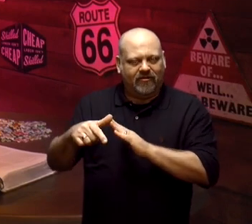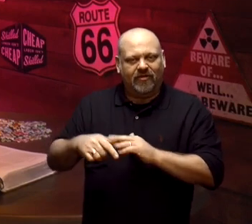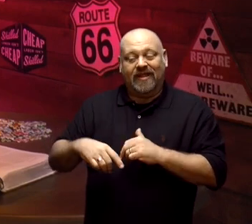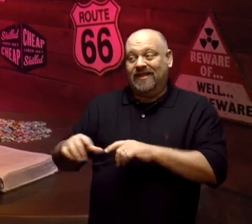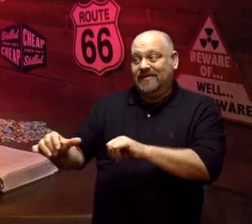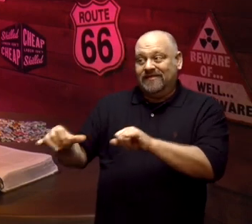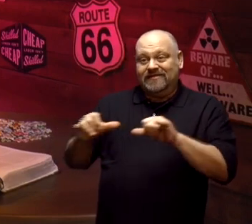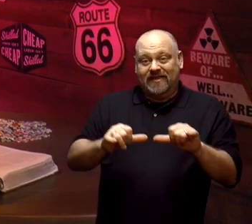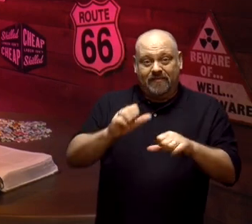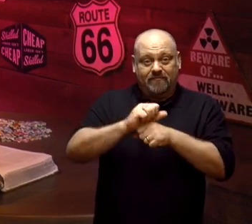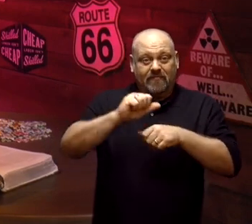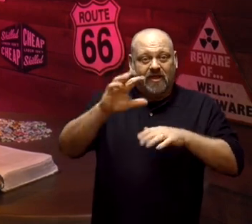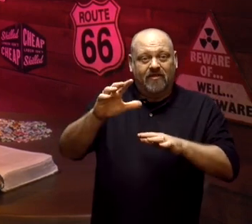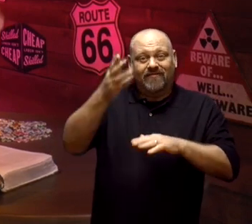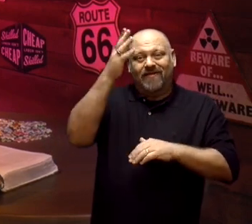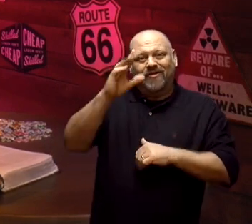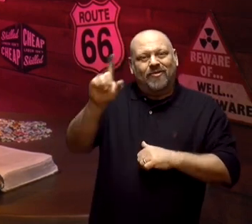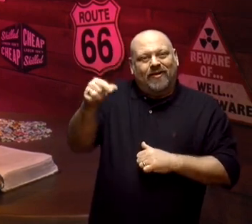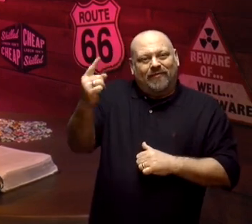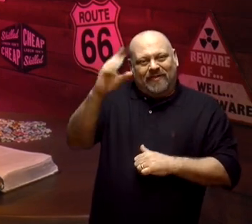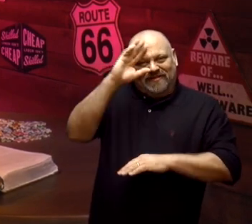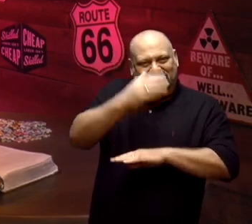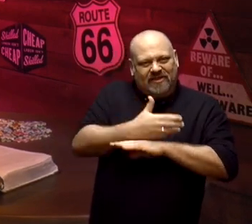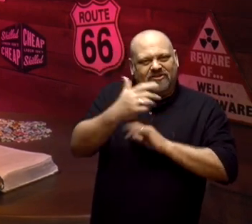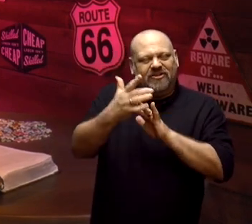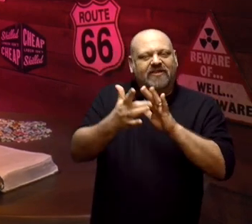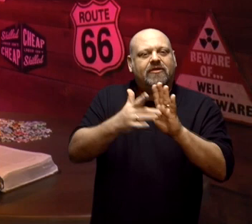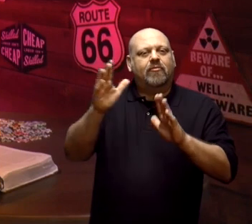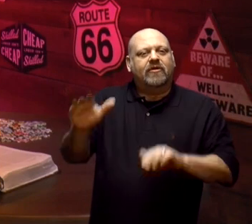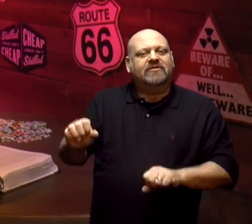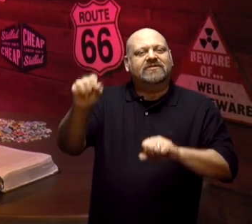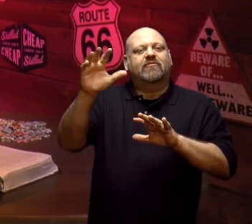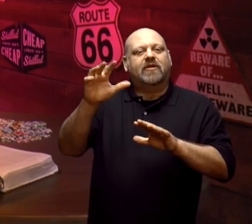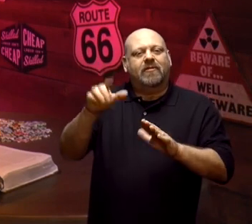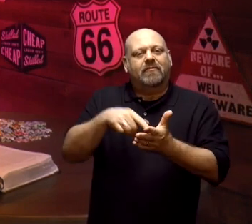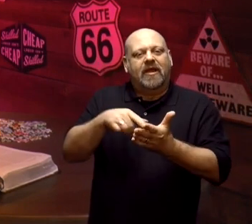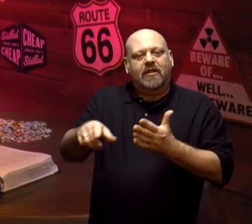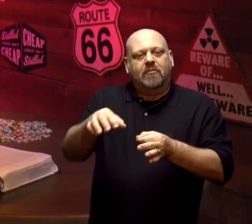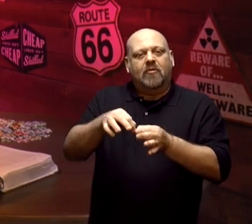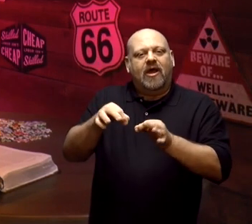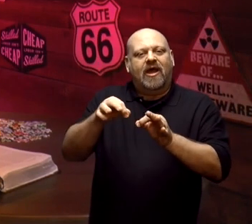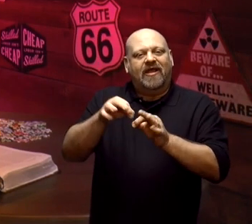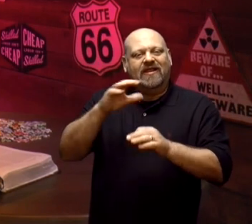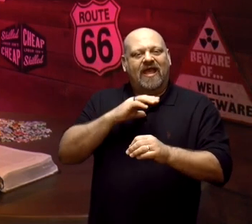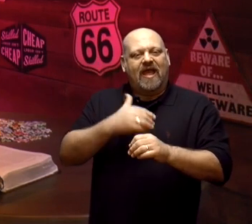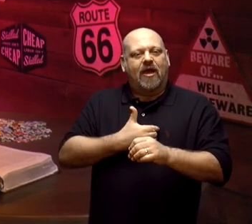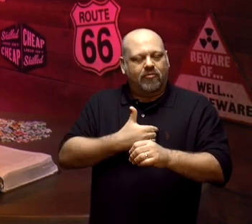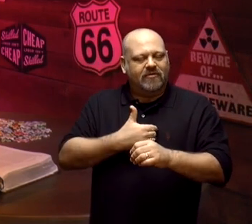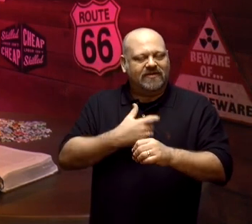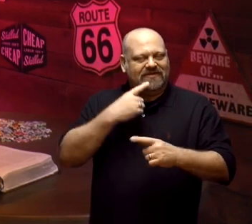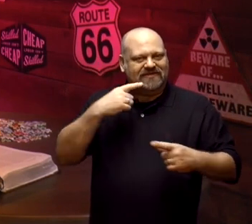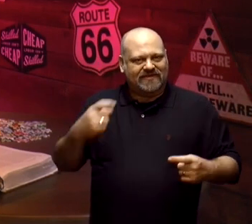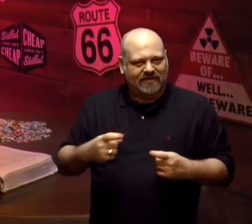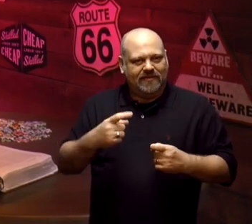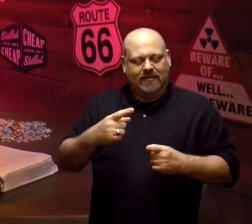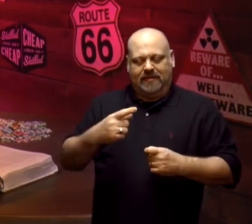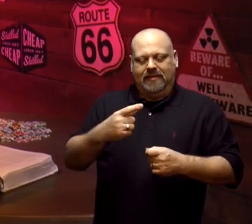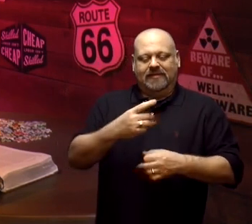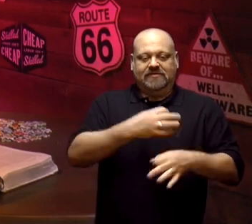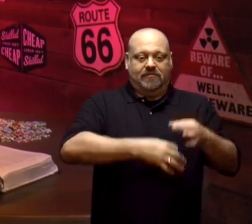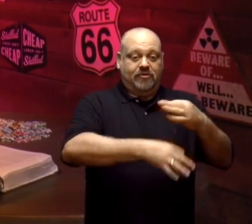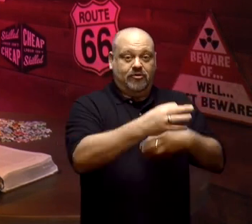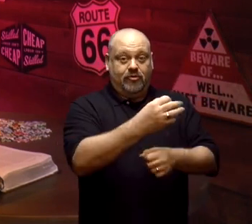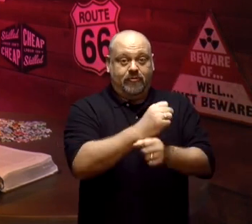son, Jesus, would be sacrificed to pay the price for our sin. That's substitutionary redemption. And it's